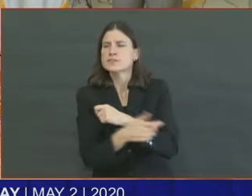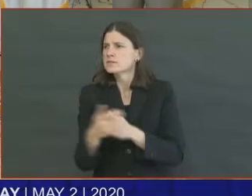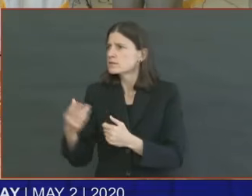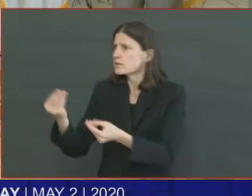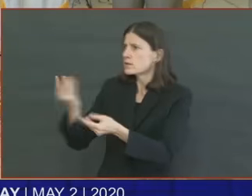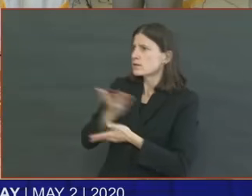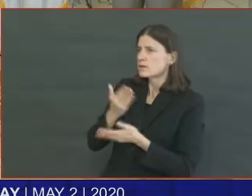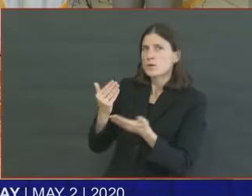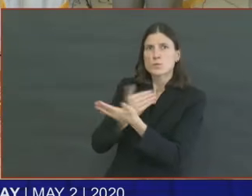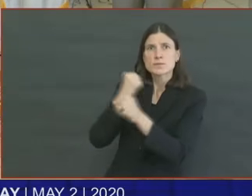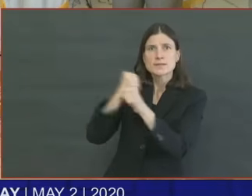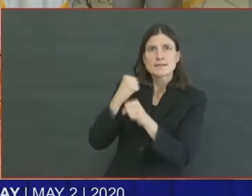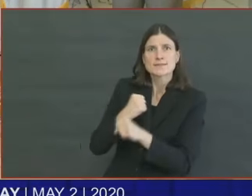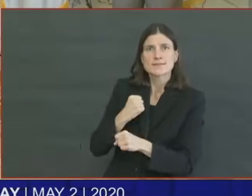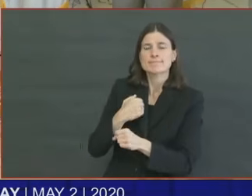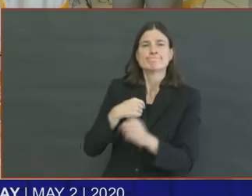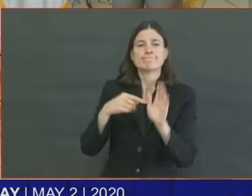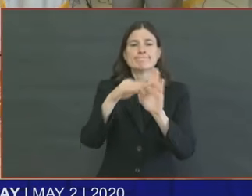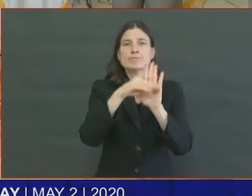eat might look like